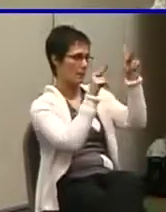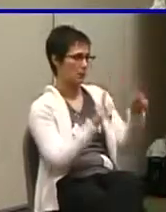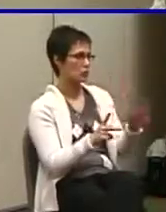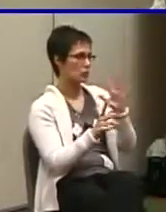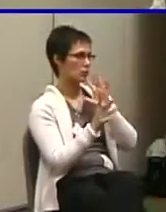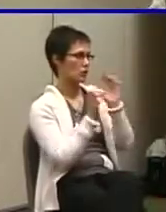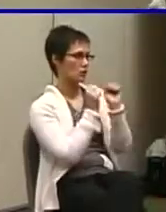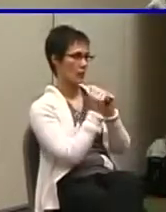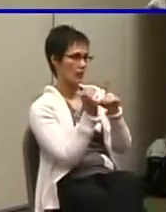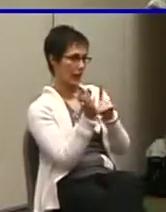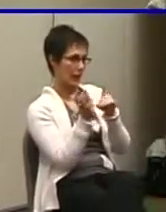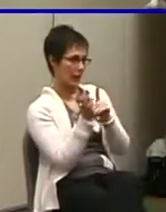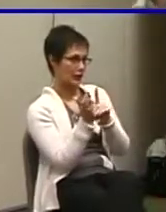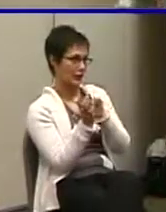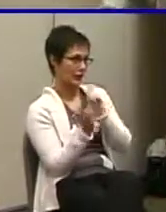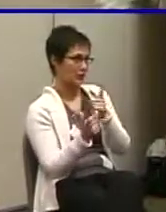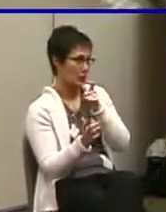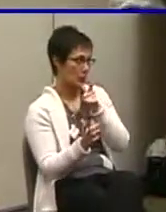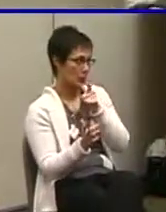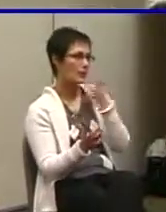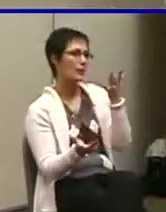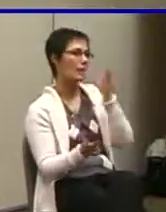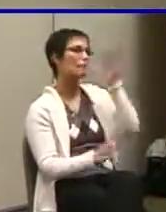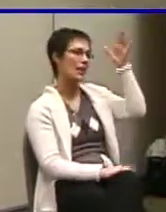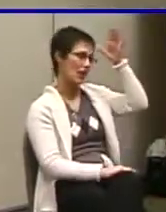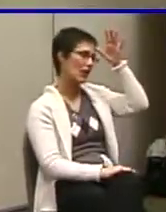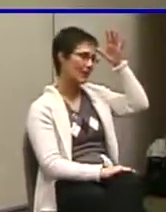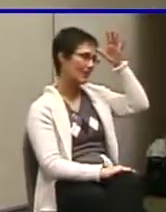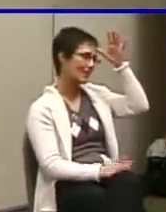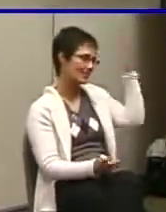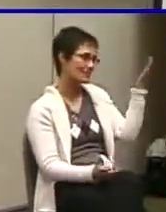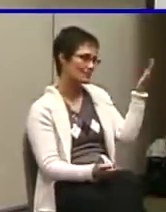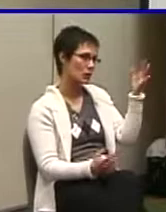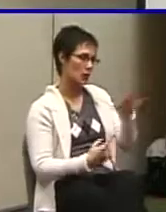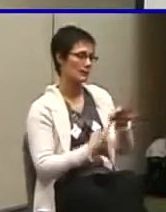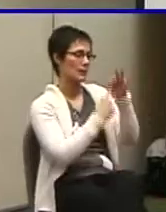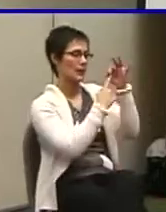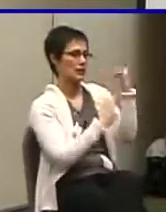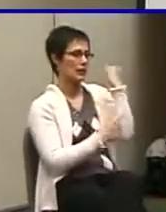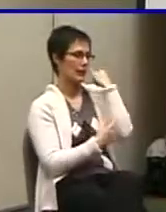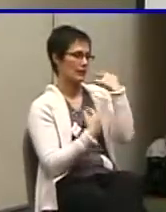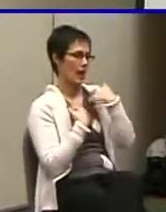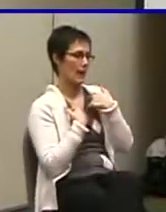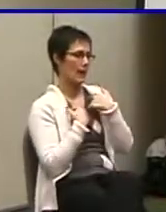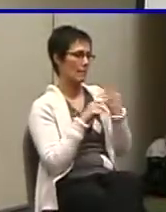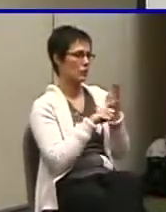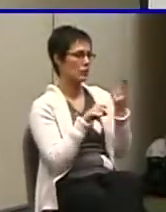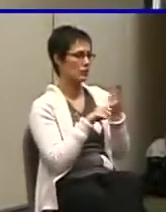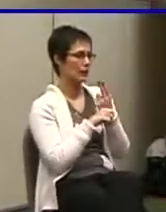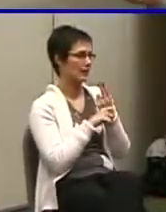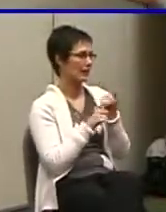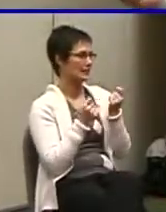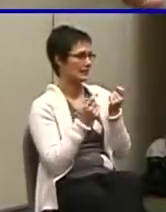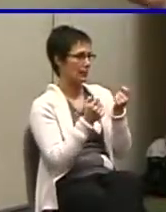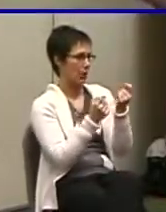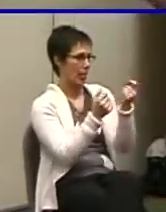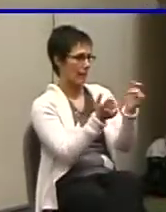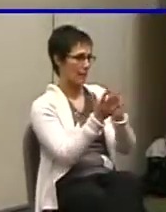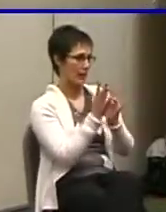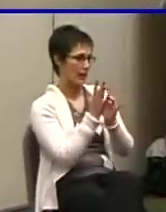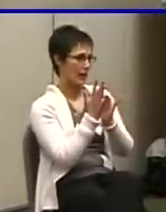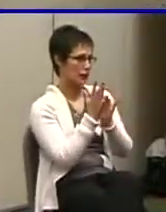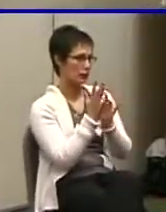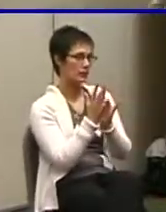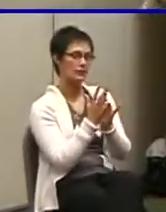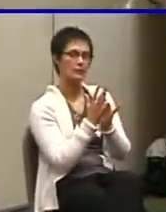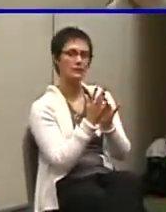parent. Now, especially if I'm using the stimulant medication like Ritalin or something like that, there's a lot of different medications out there now, but